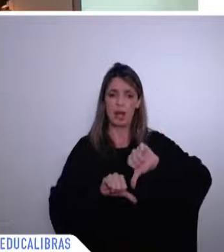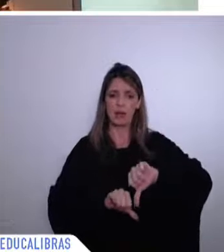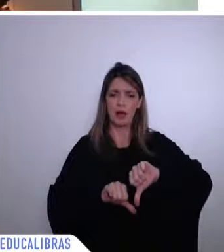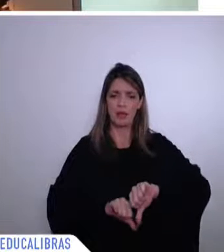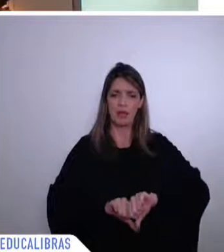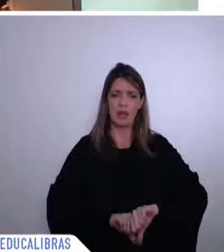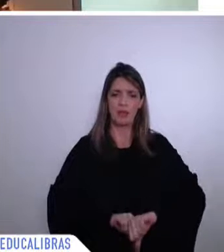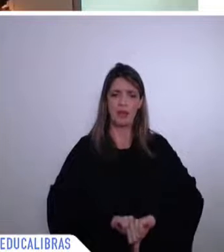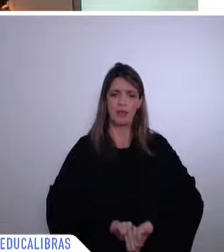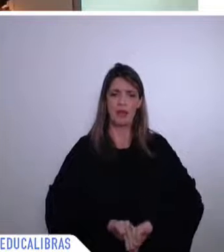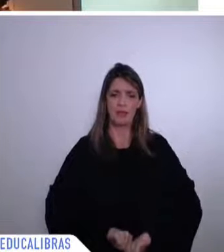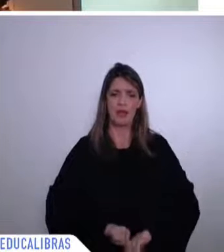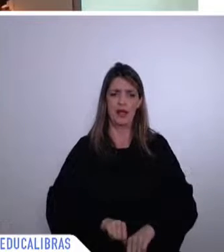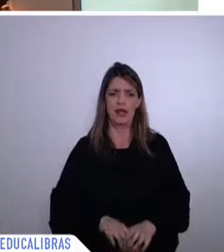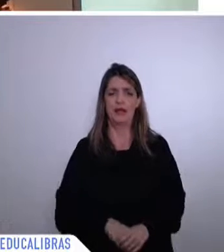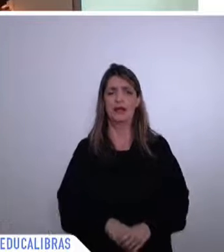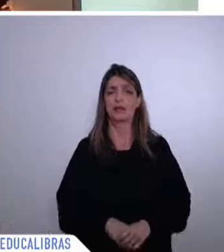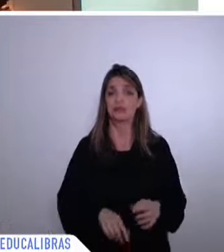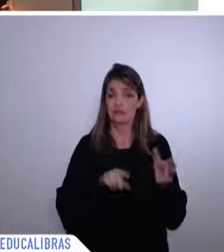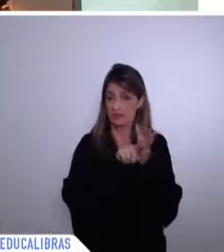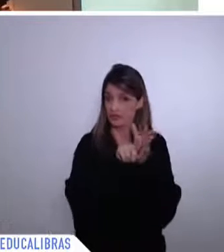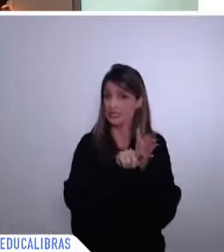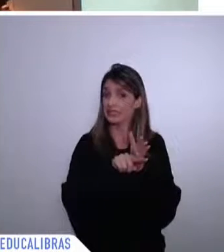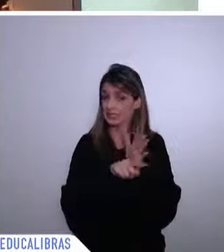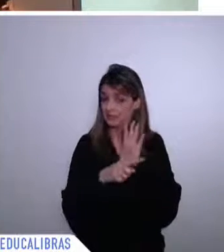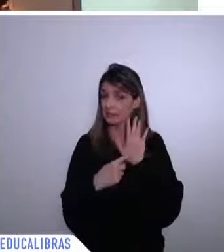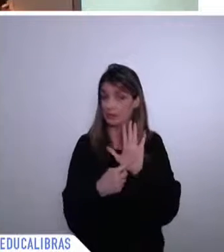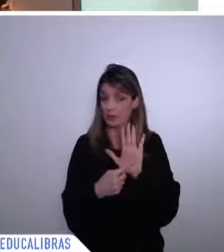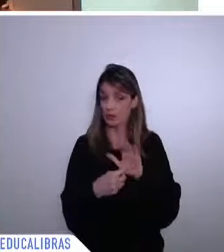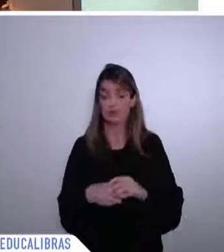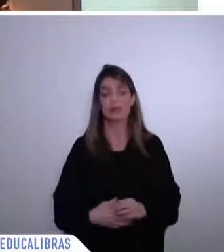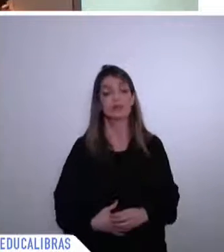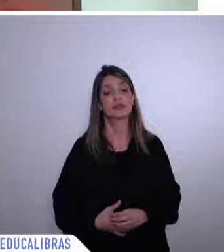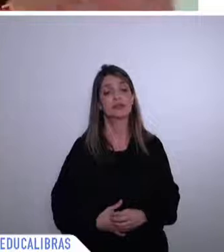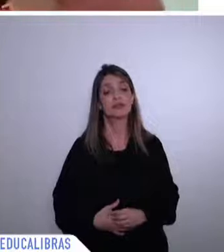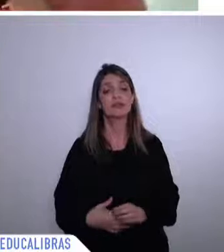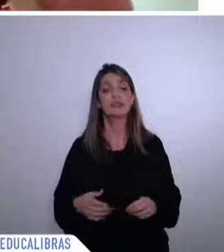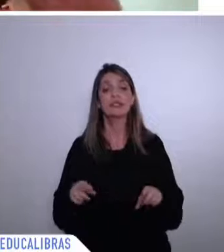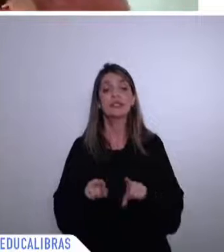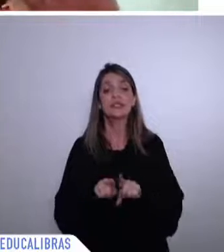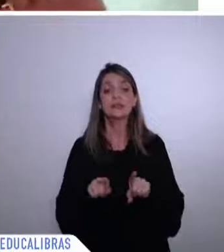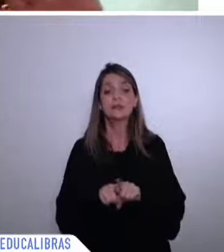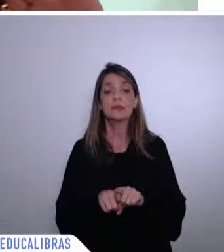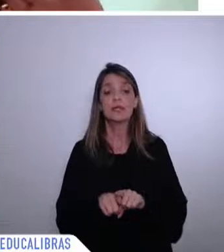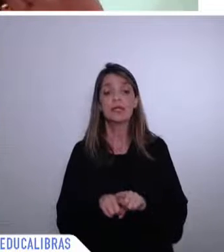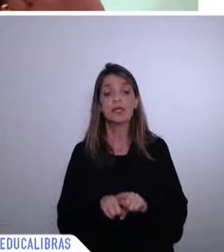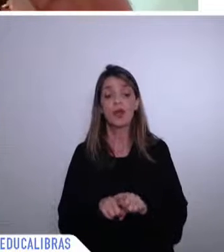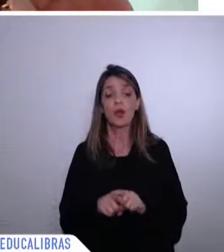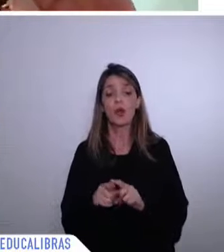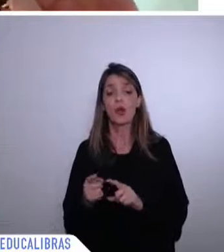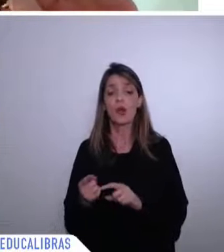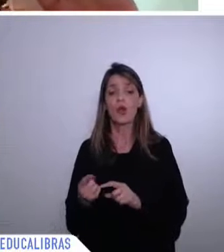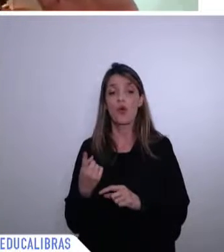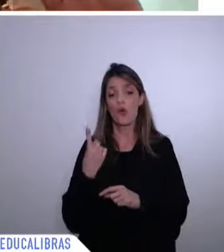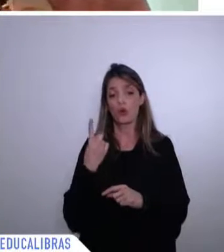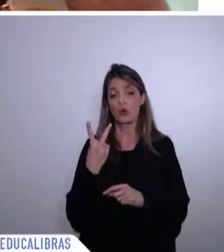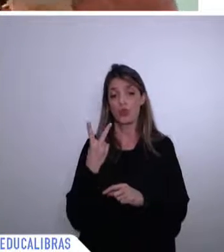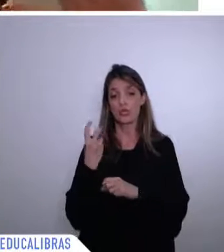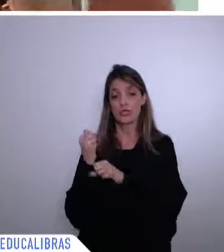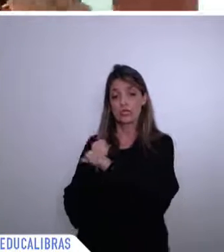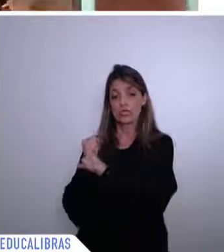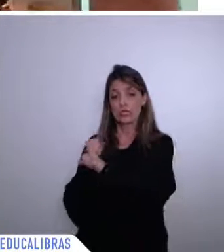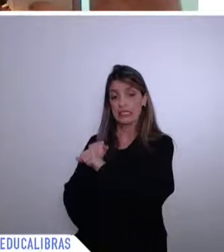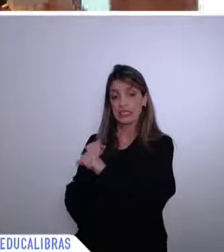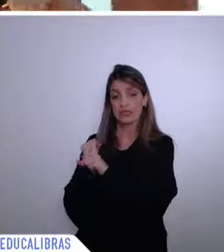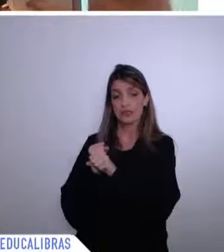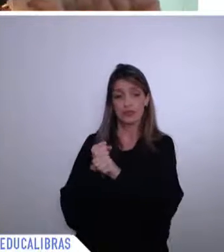So inequality is worsening since 2014. If we consider the last 12 years,